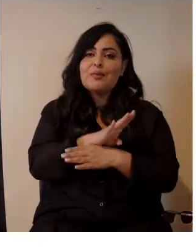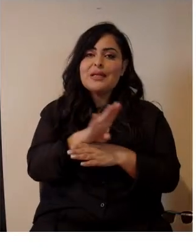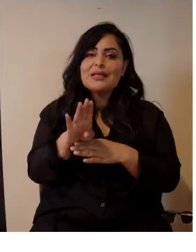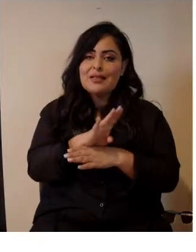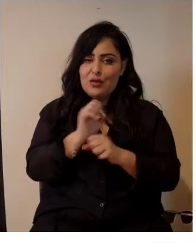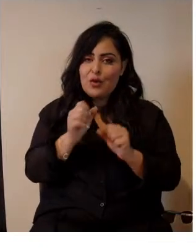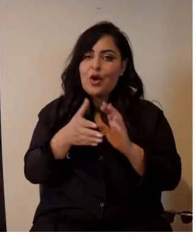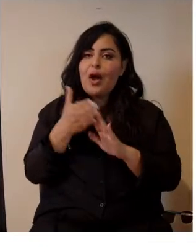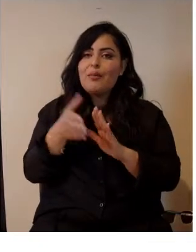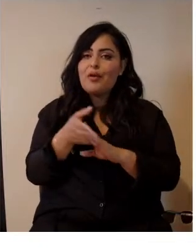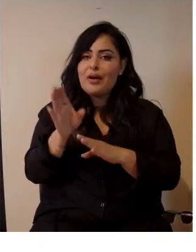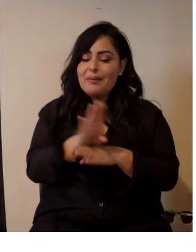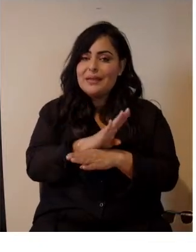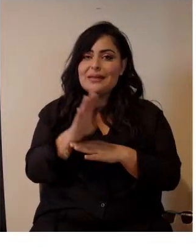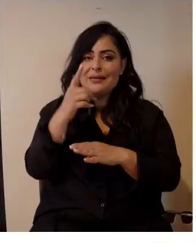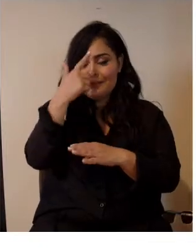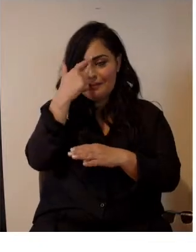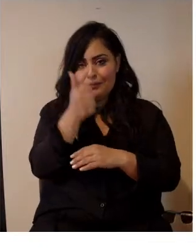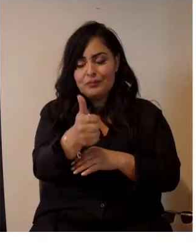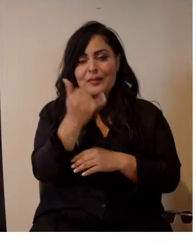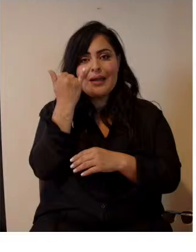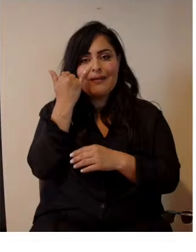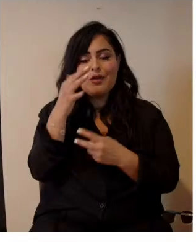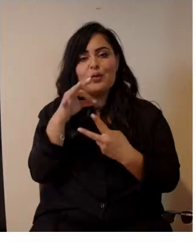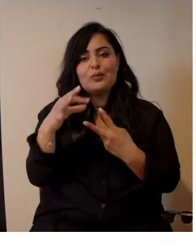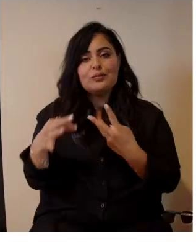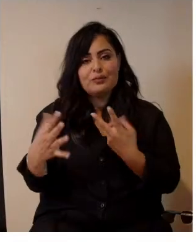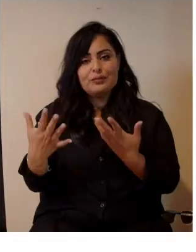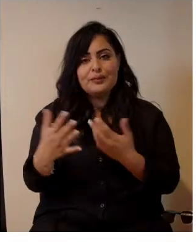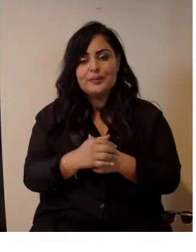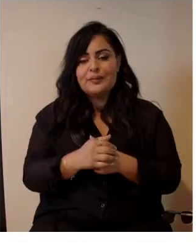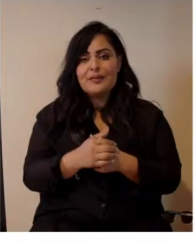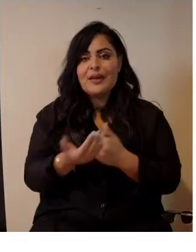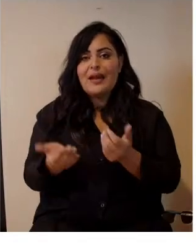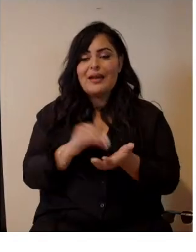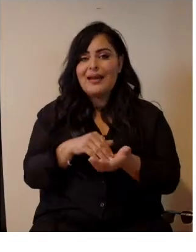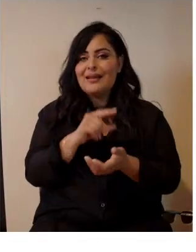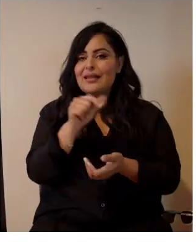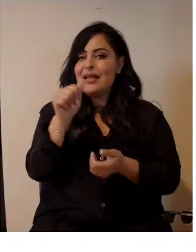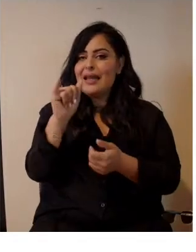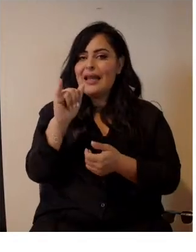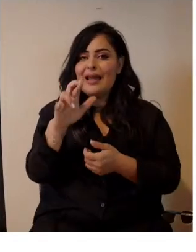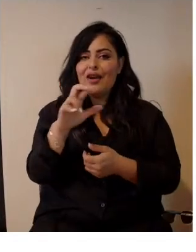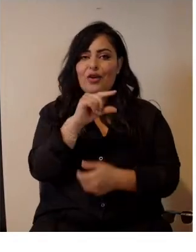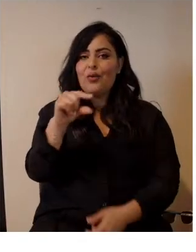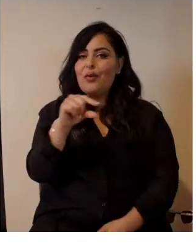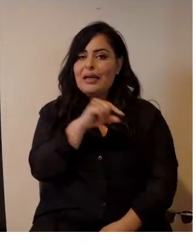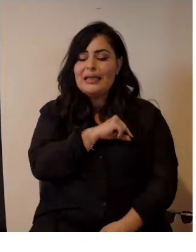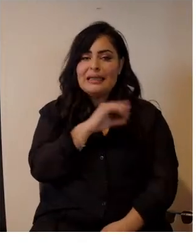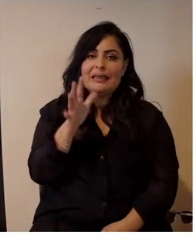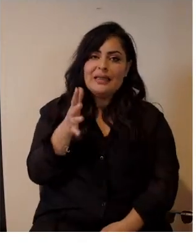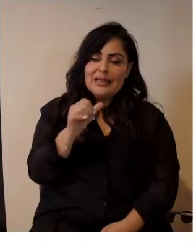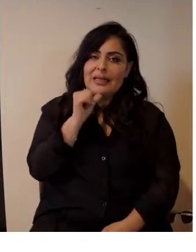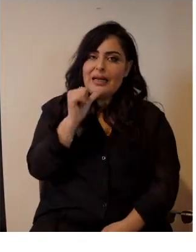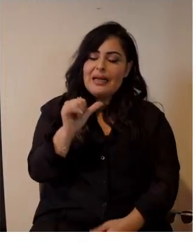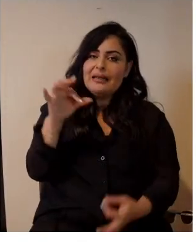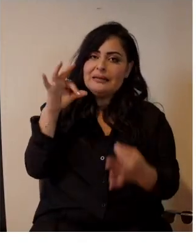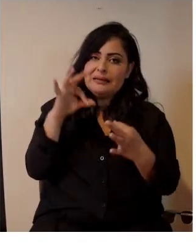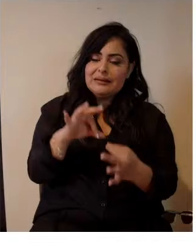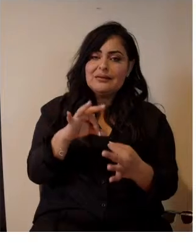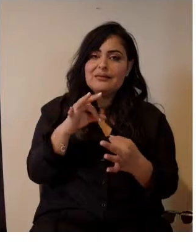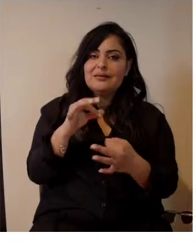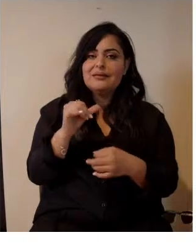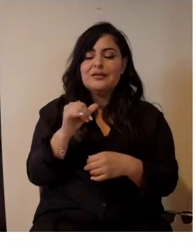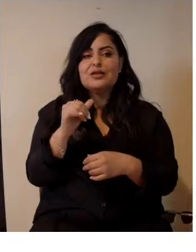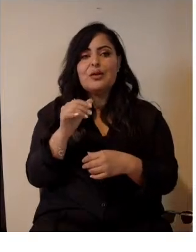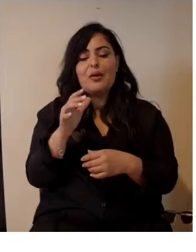operate a business if they so choose. Be aware the air quality, as we've heard already, is not ideal, so take that